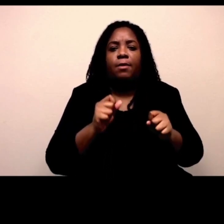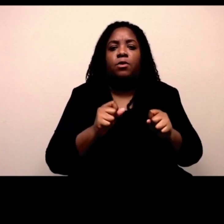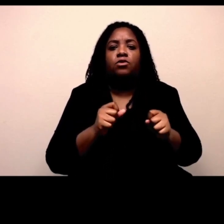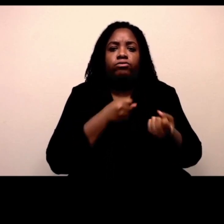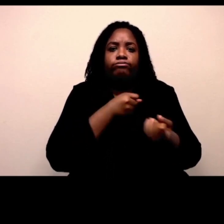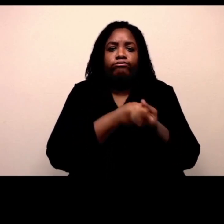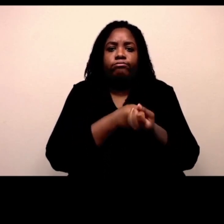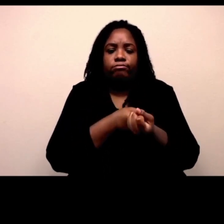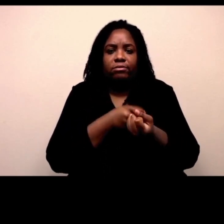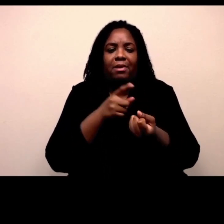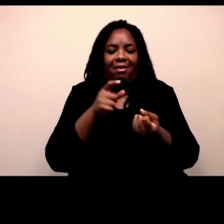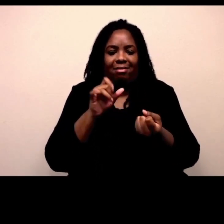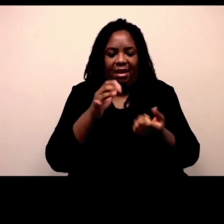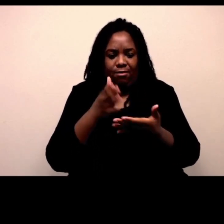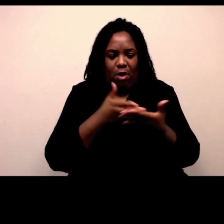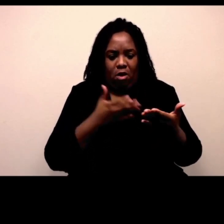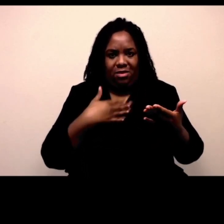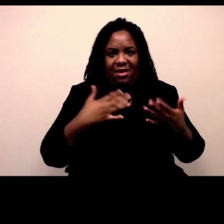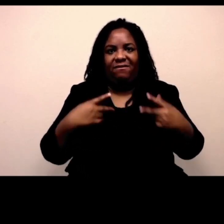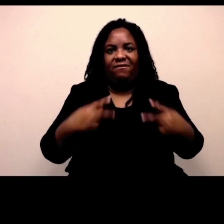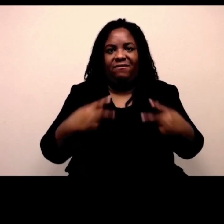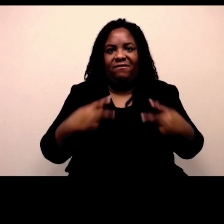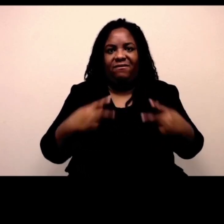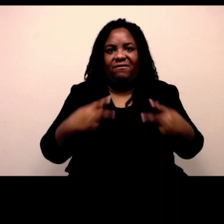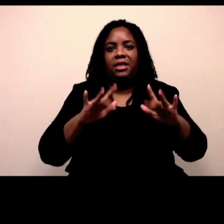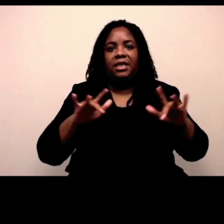that physical computing component.